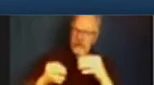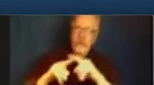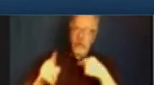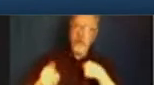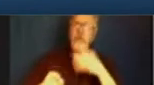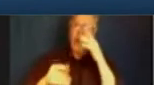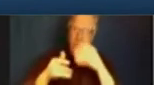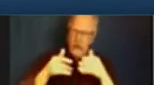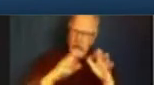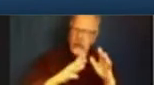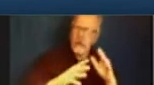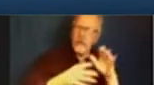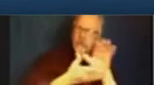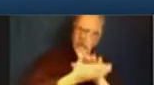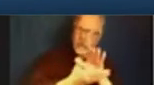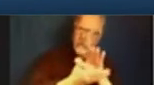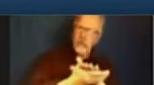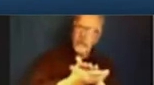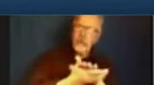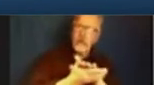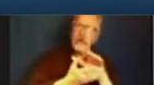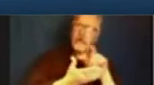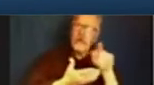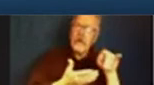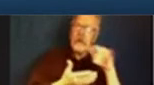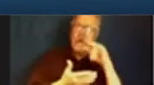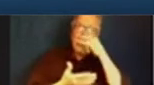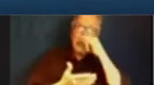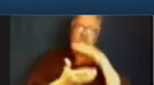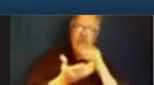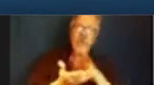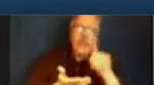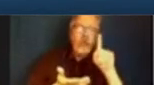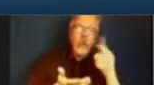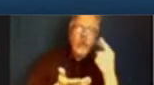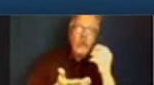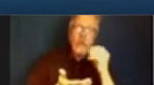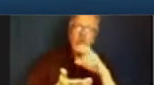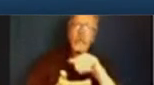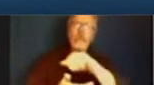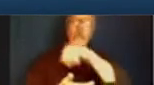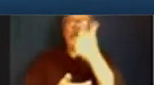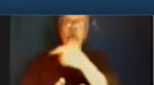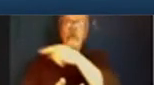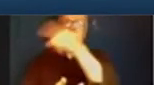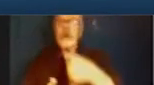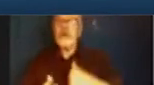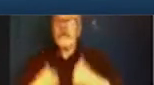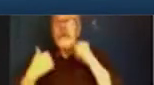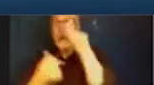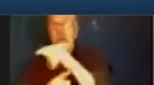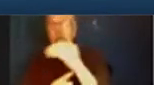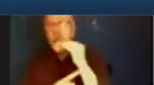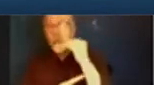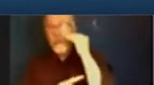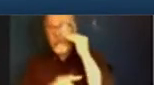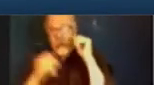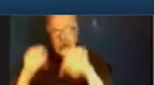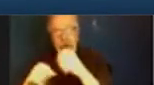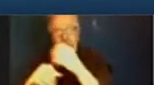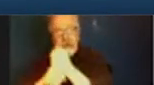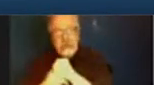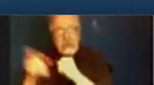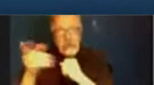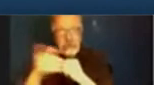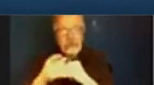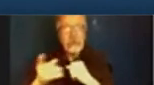in addition to schools? I'm trying to recall where we came down on this. Yes, so the portal, and we'll have more information on this in the coming